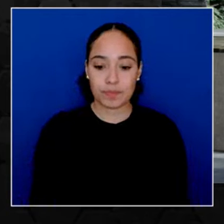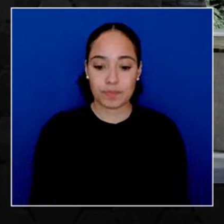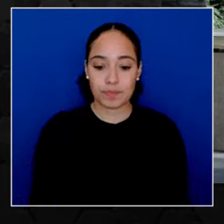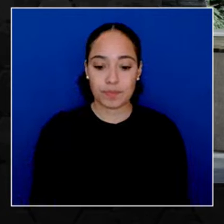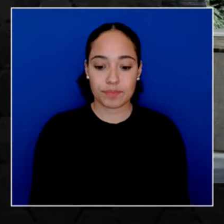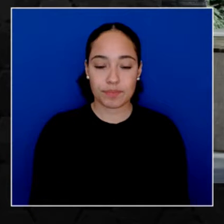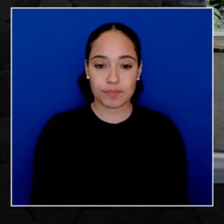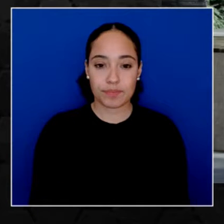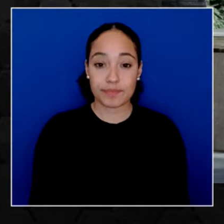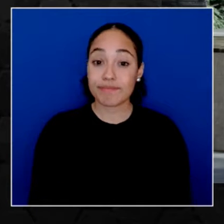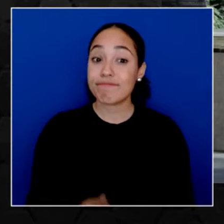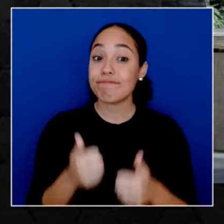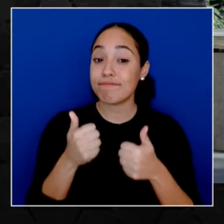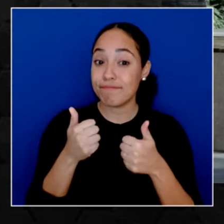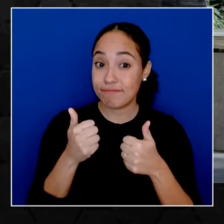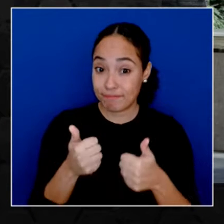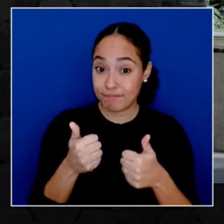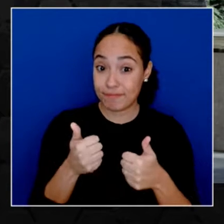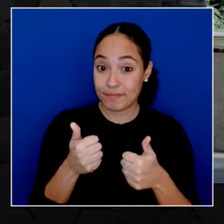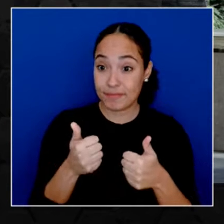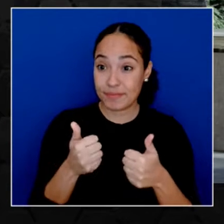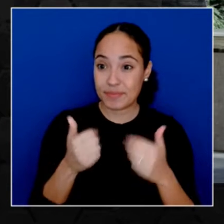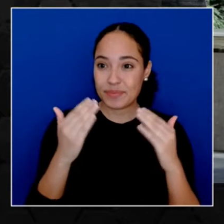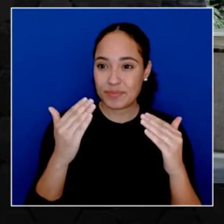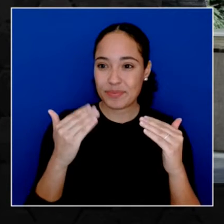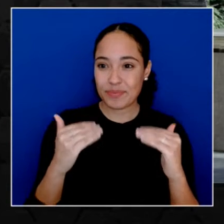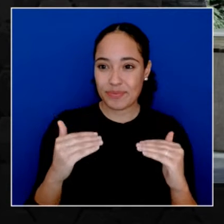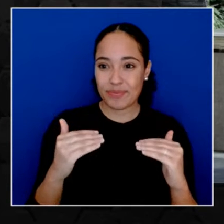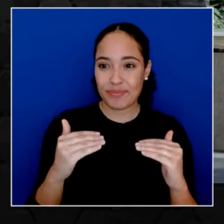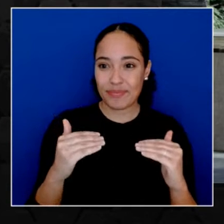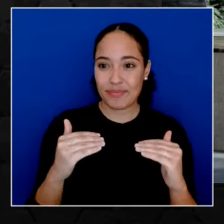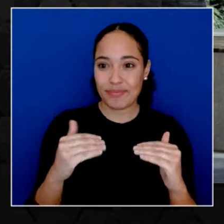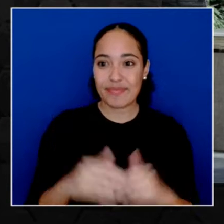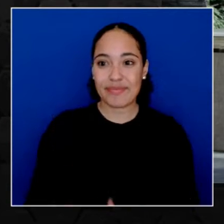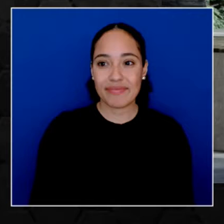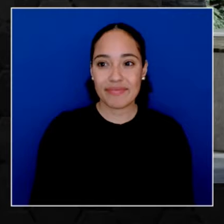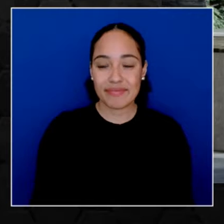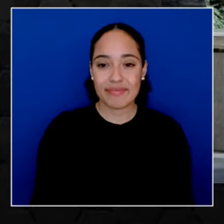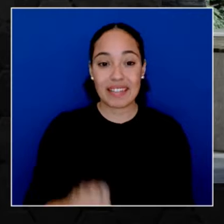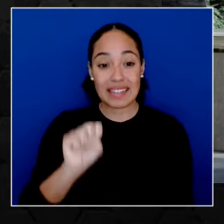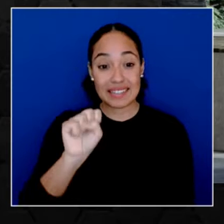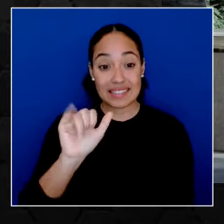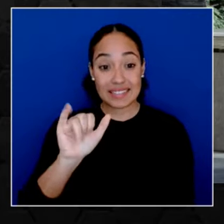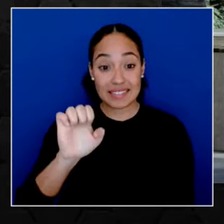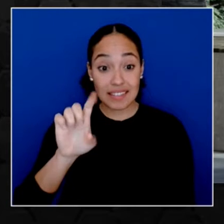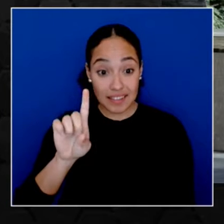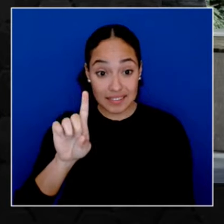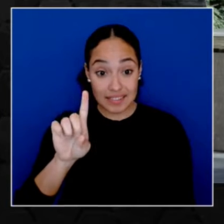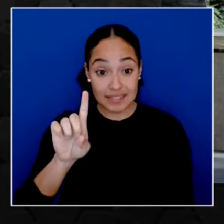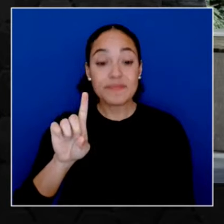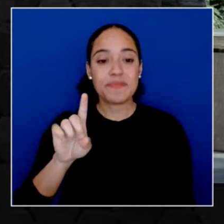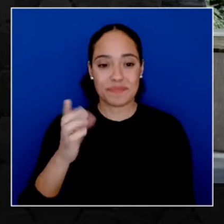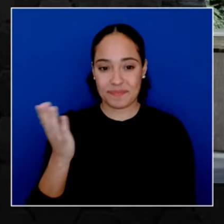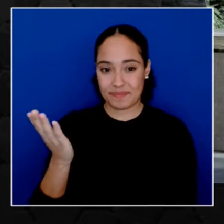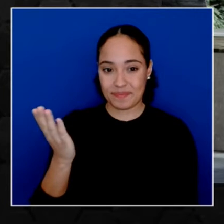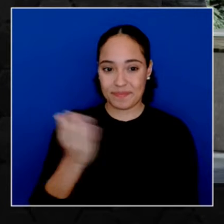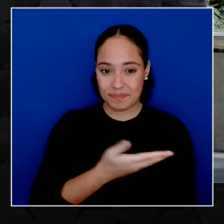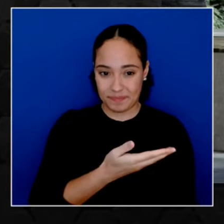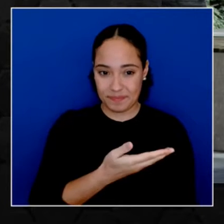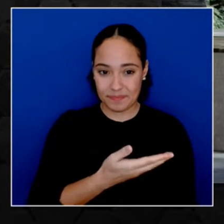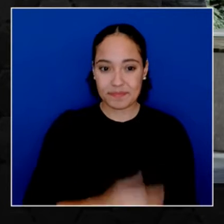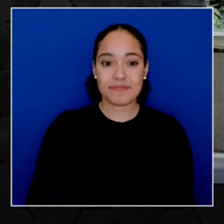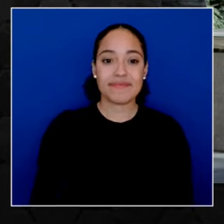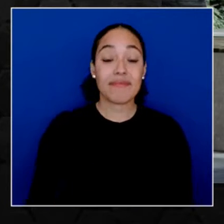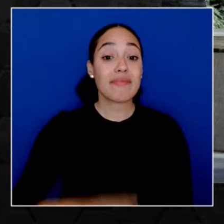Syed, what about you? Yeah. So hey everyone, this is Syed Farhan from Bangalore, India. So